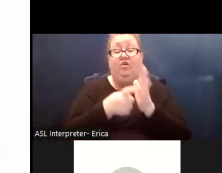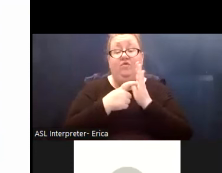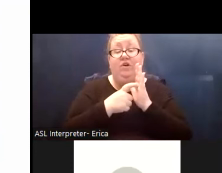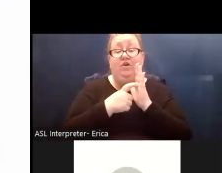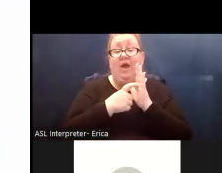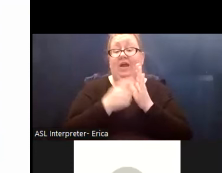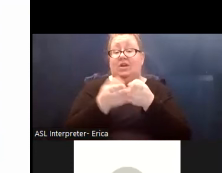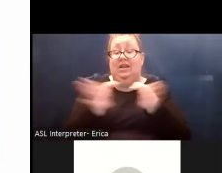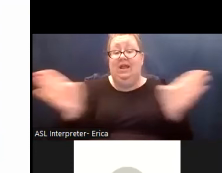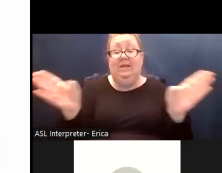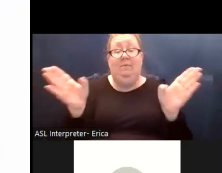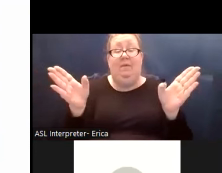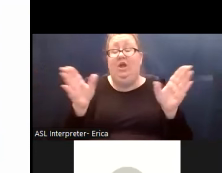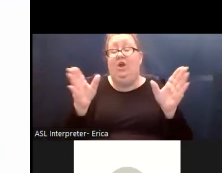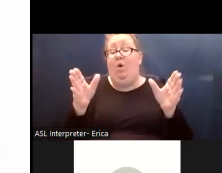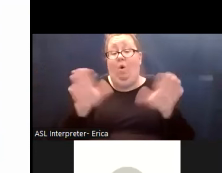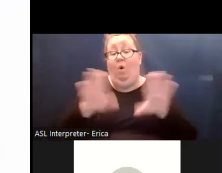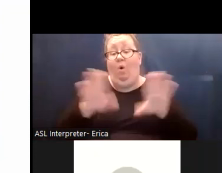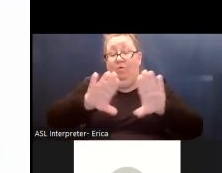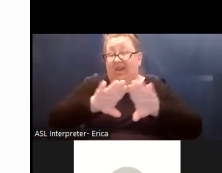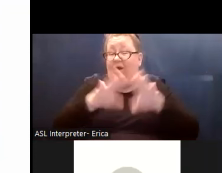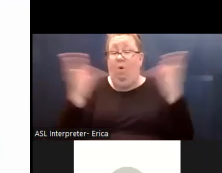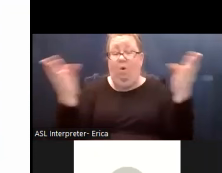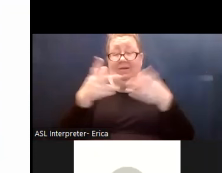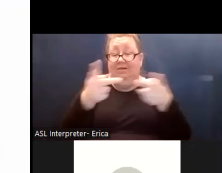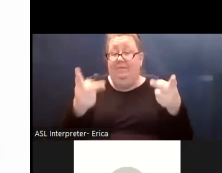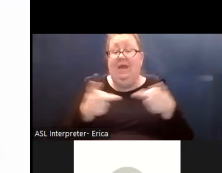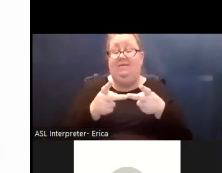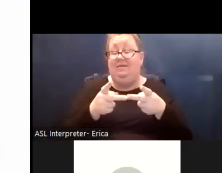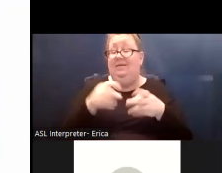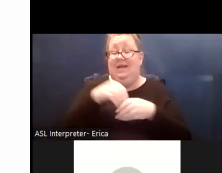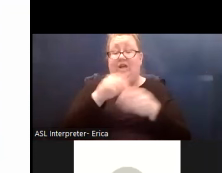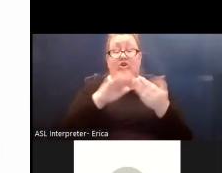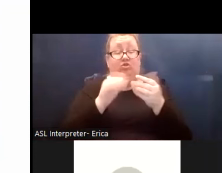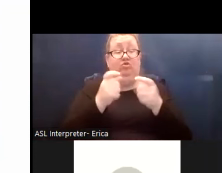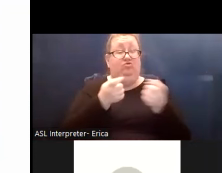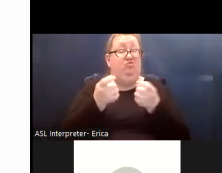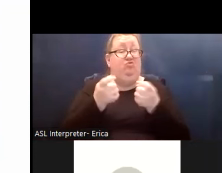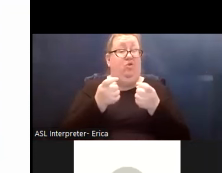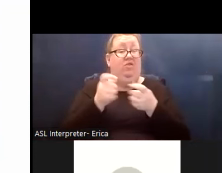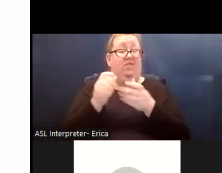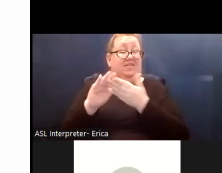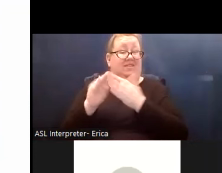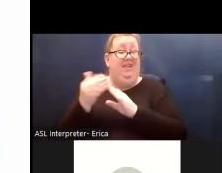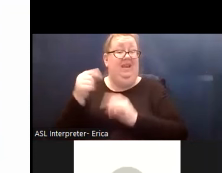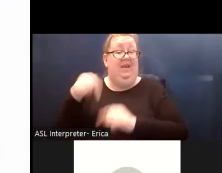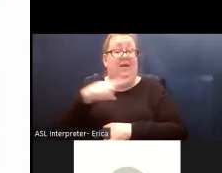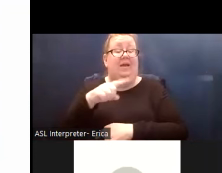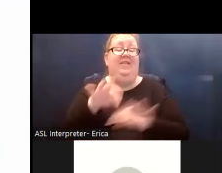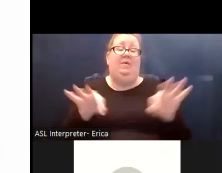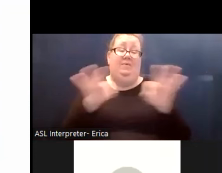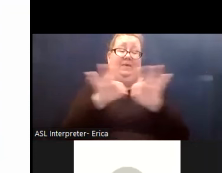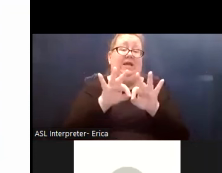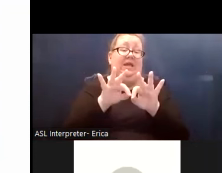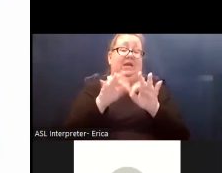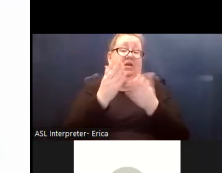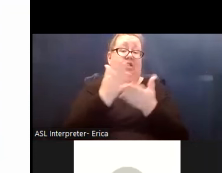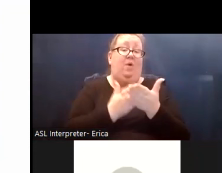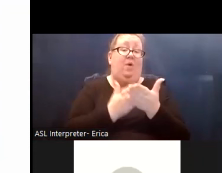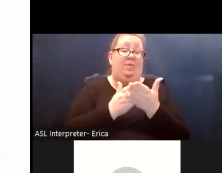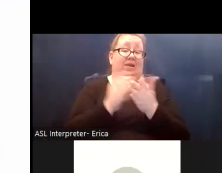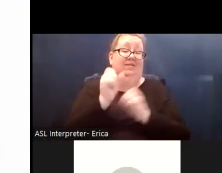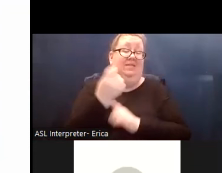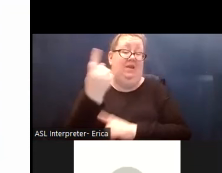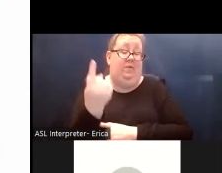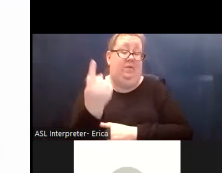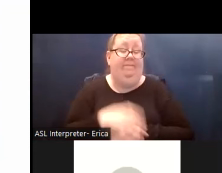spaces, those sites that are within the control of the city would be is a key component of scenario one. So you can see